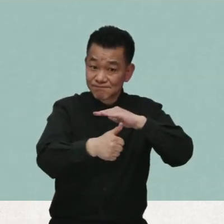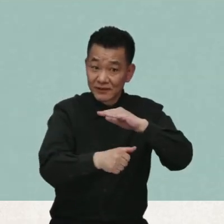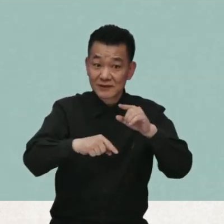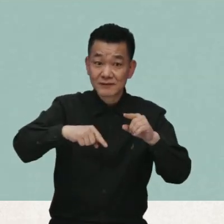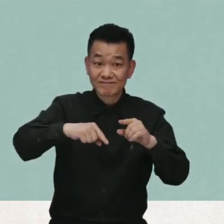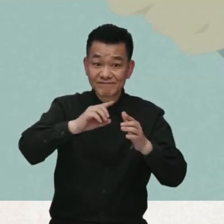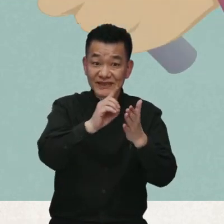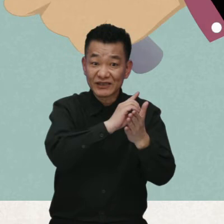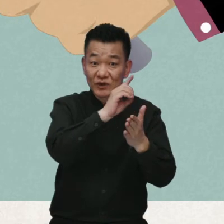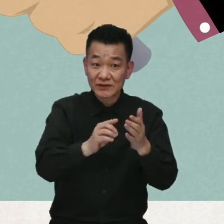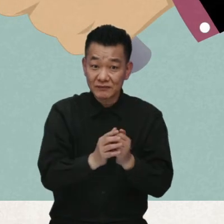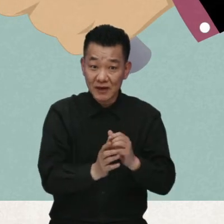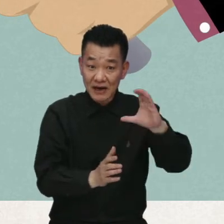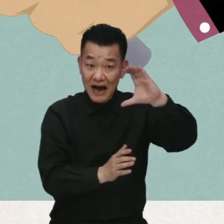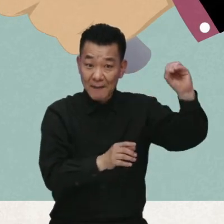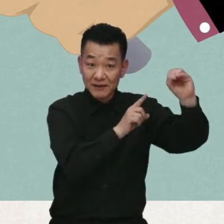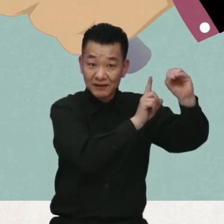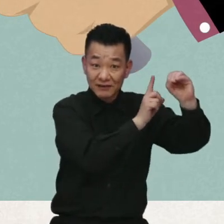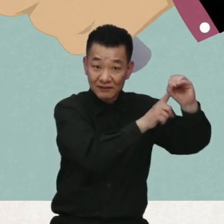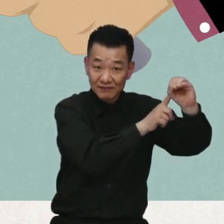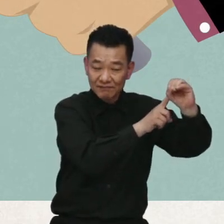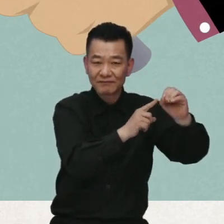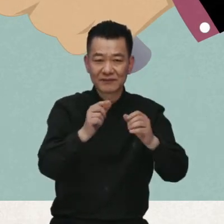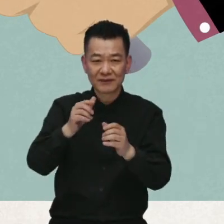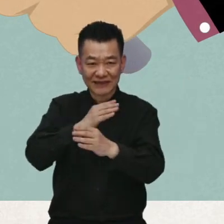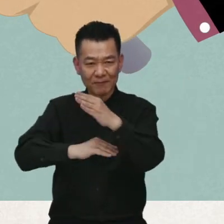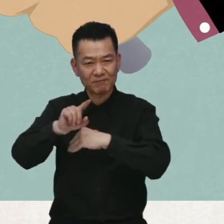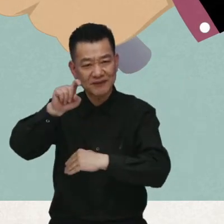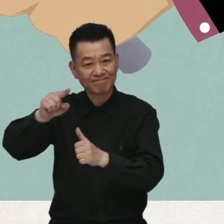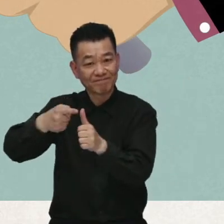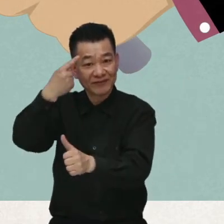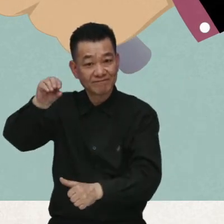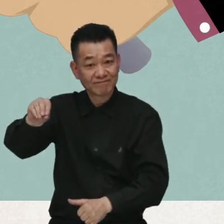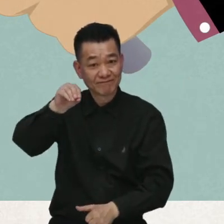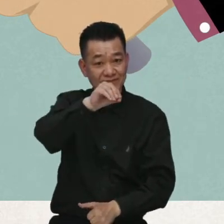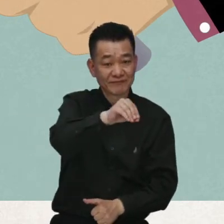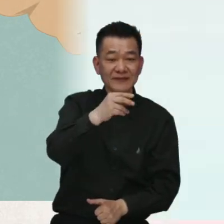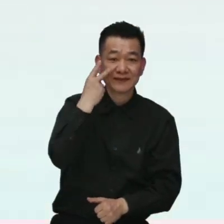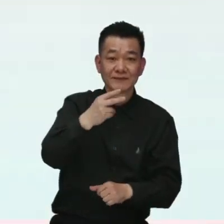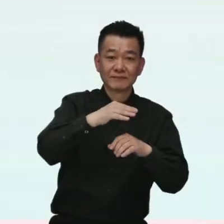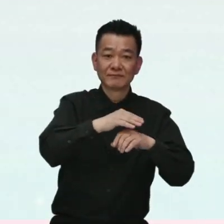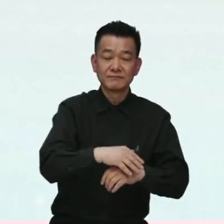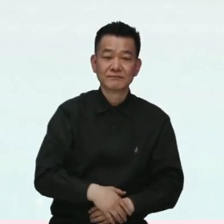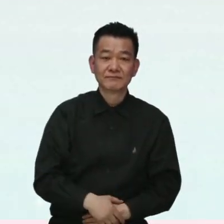in employment, preferential treatment is given to persons with disabilities.